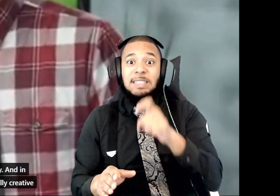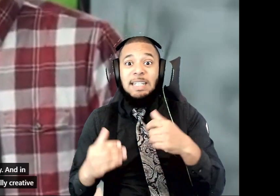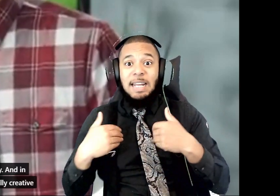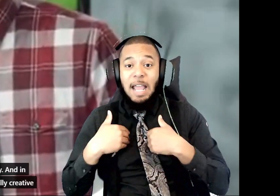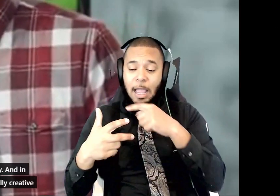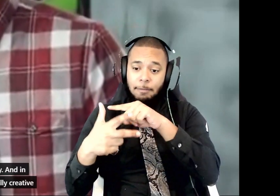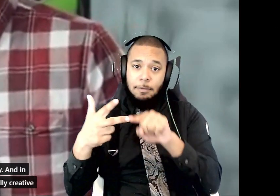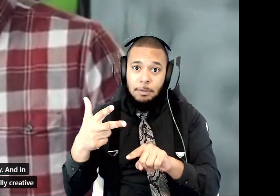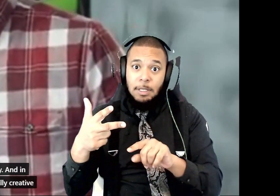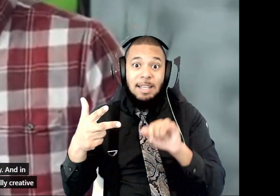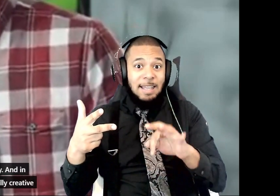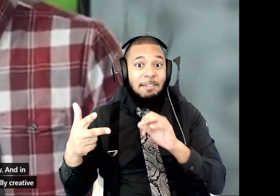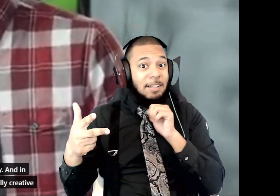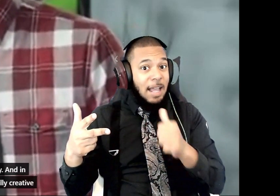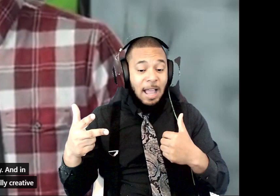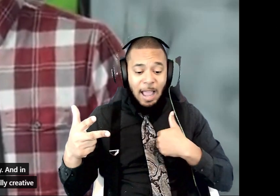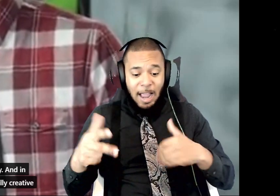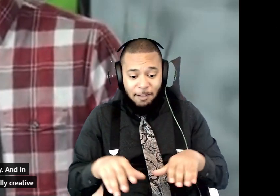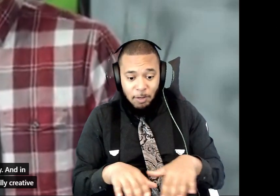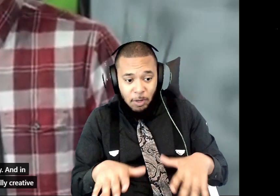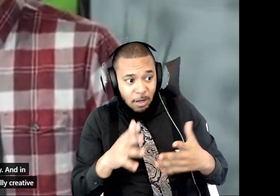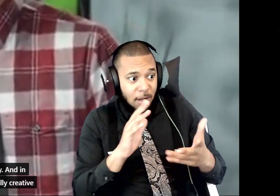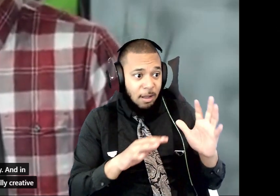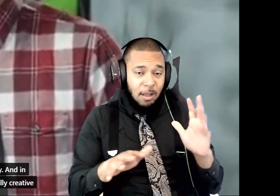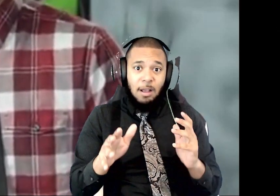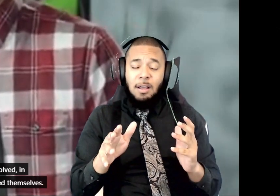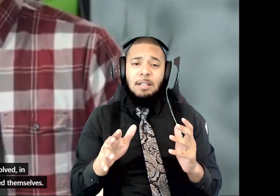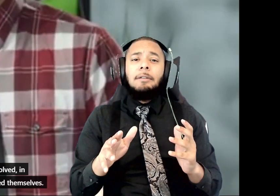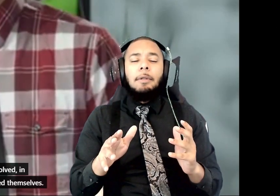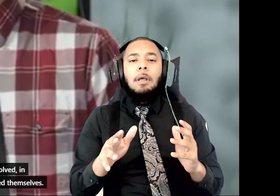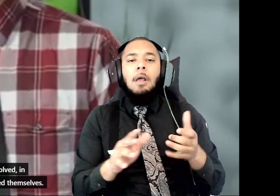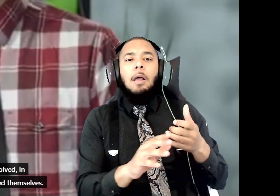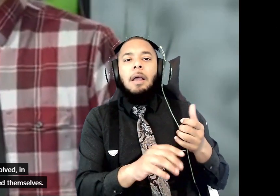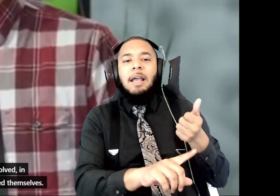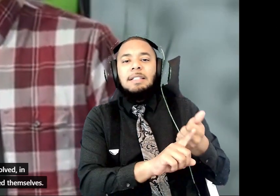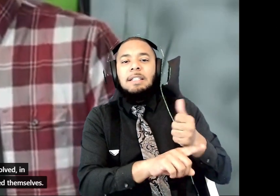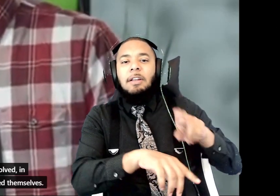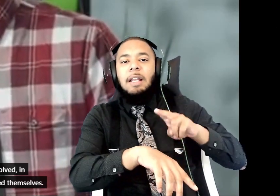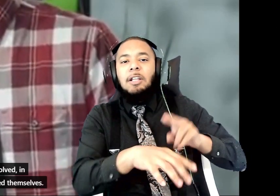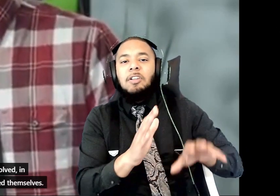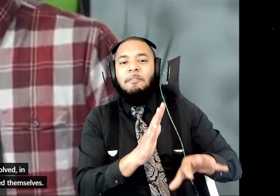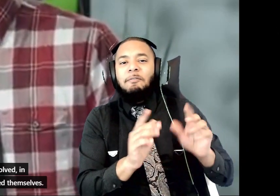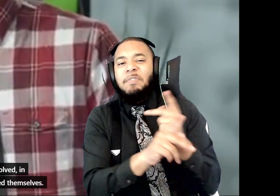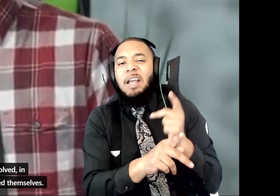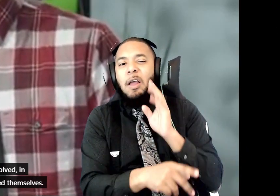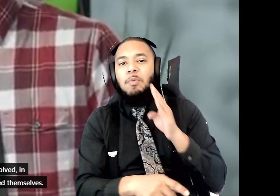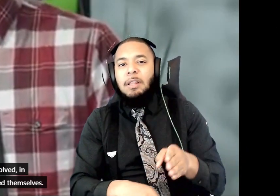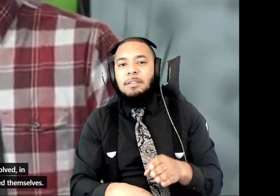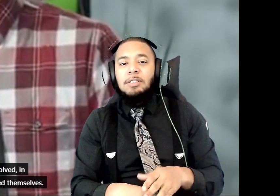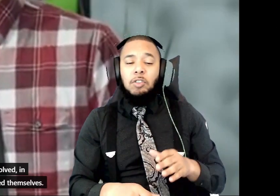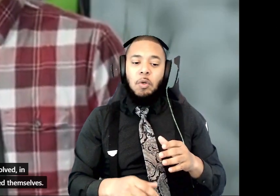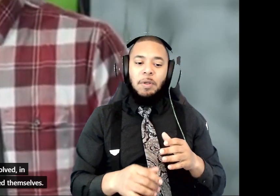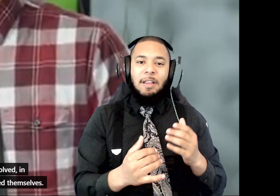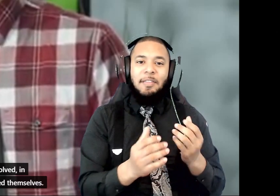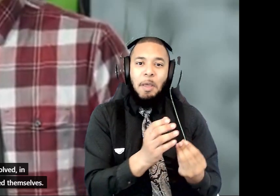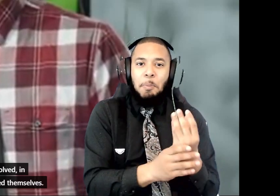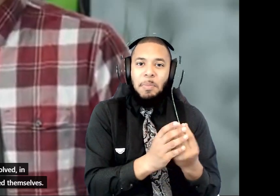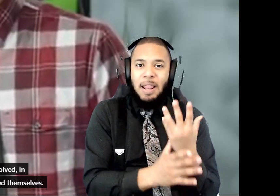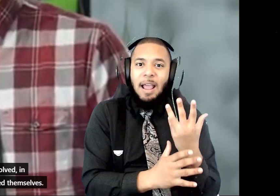available, nature kind of finds a way. And in this case, they've gotten really creative, and these plants have evolved in order to